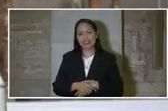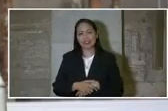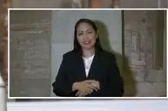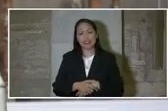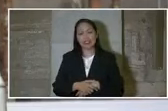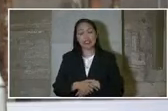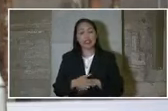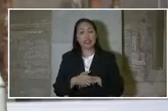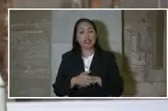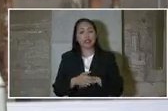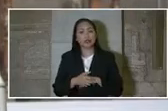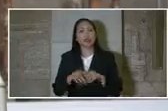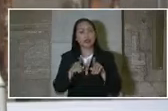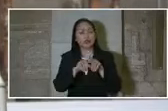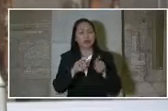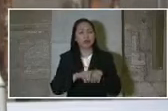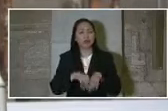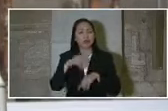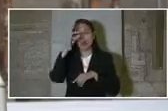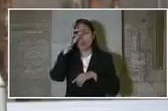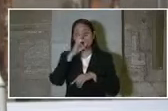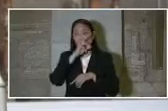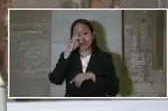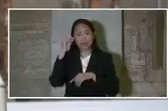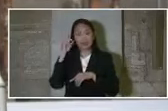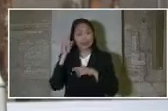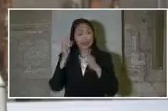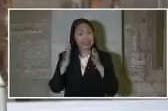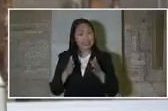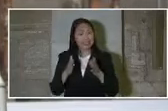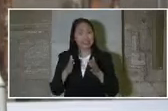Ang pagiging Kristiyano ay parang ilaw,